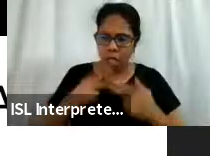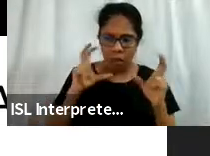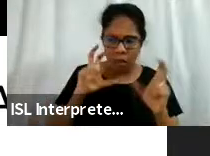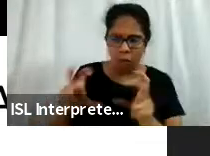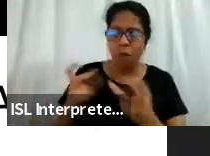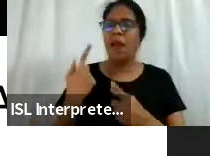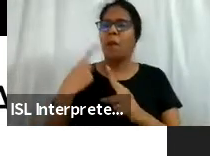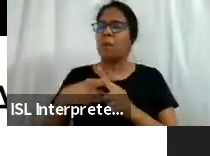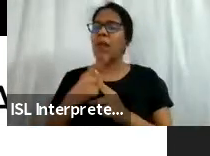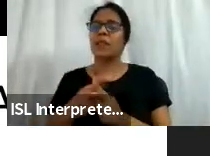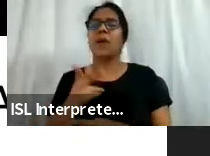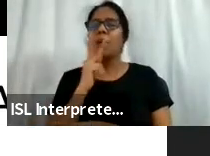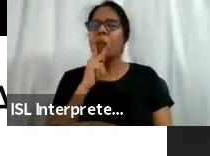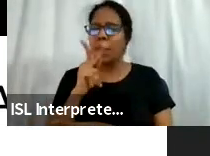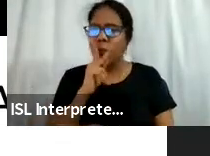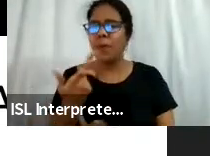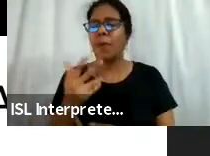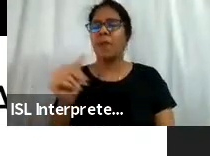and quit smoking.